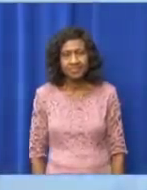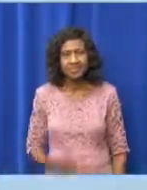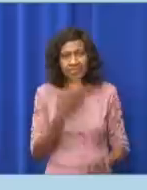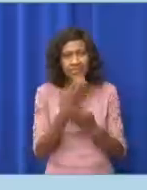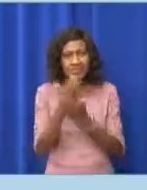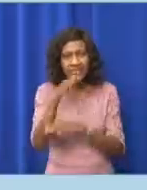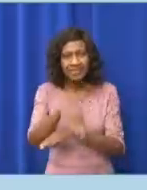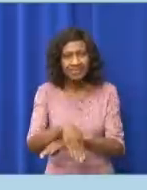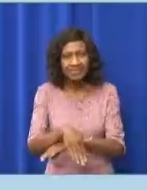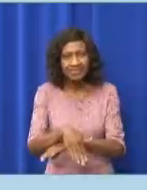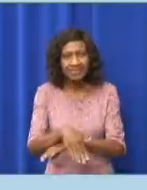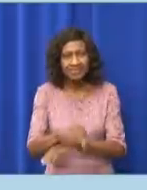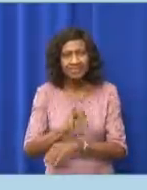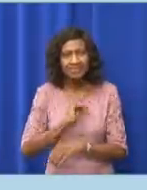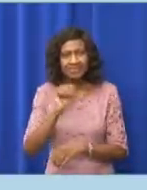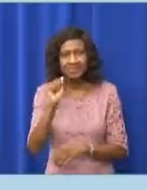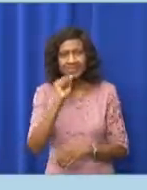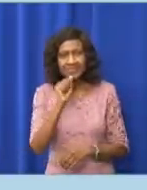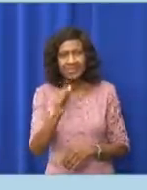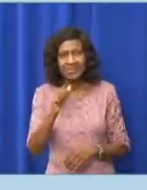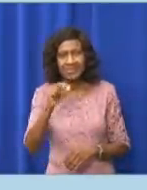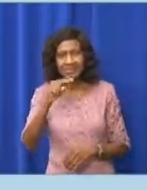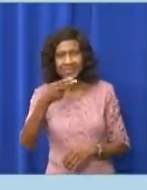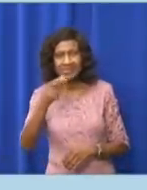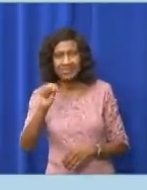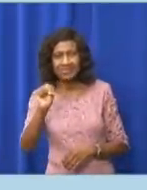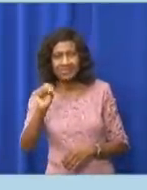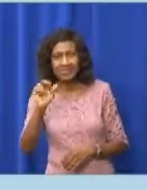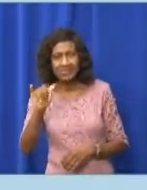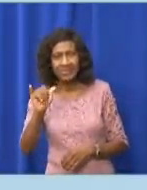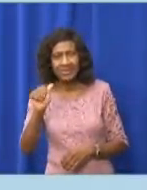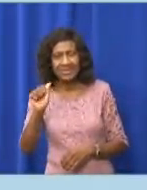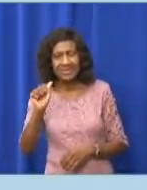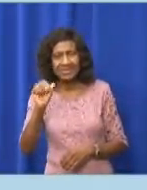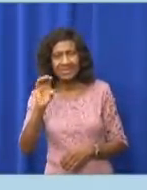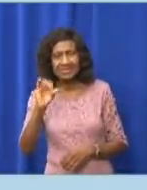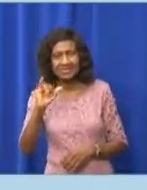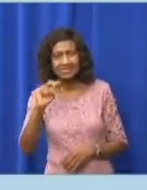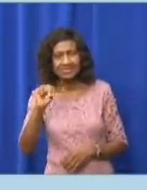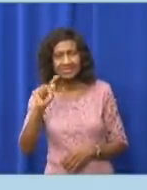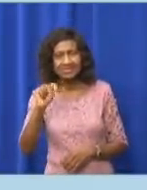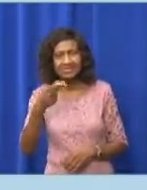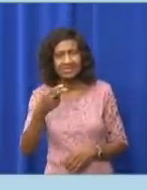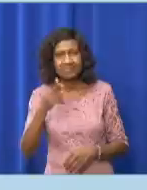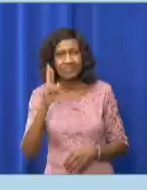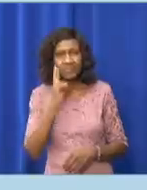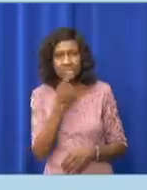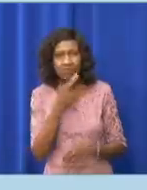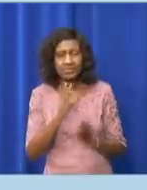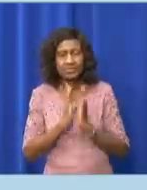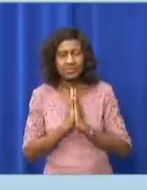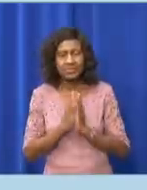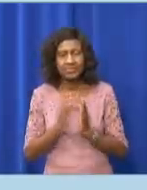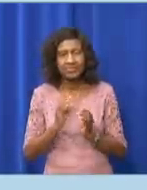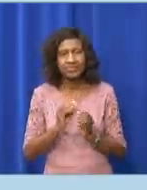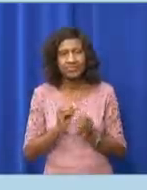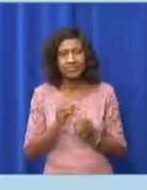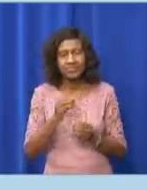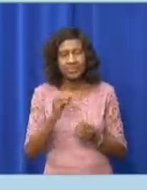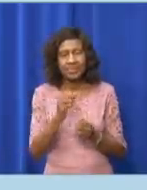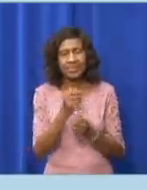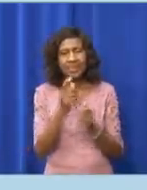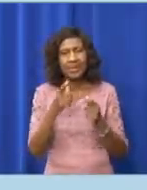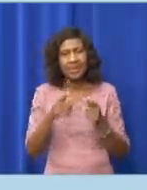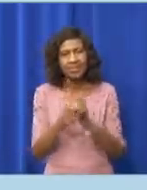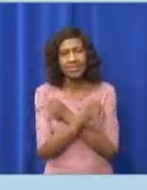Good afternoon. I'm Hyacinth Rose, co-pastor of the Church of God Chapel in Bodden Town. Let us pray. Oh, gracious, loving